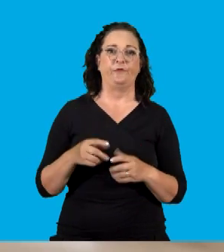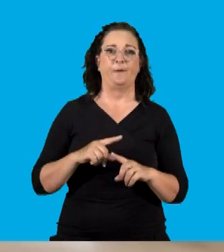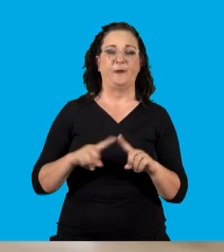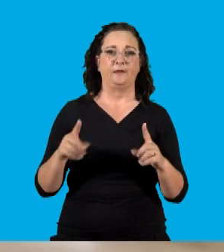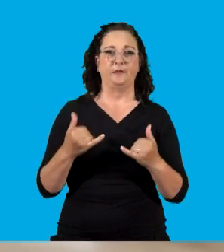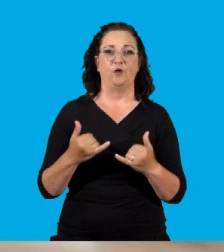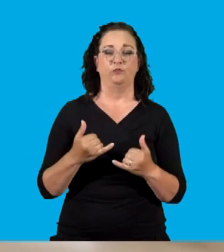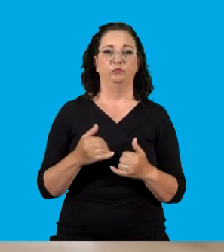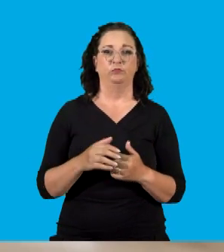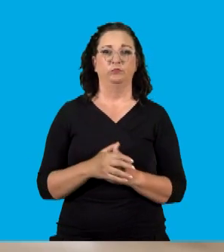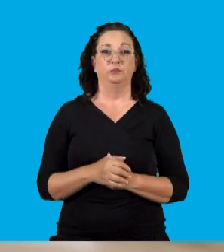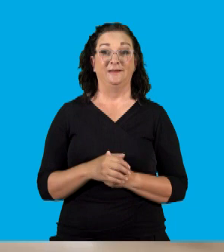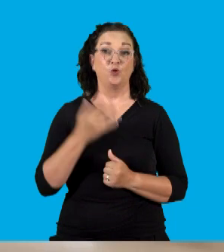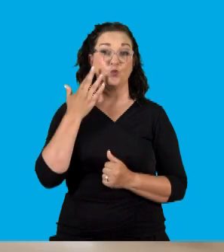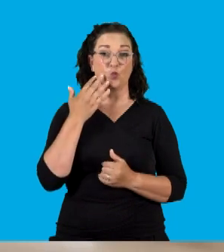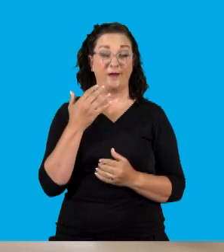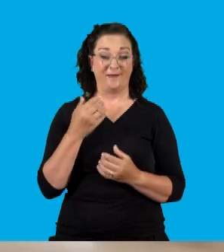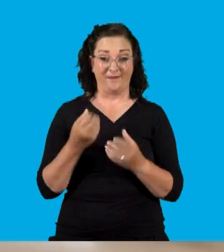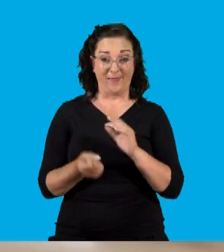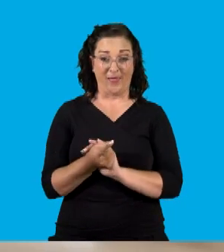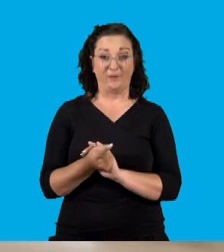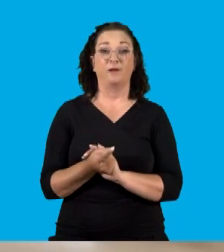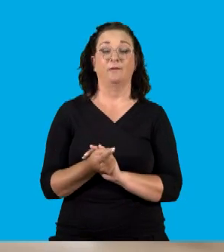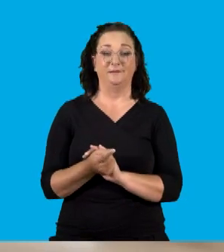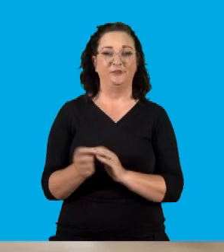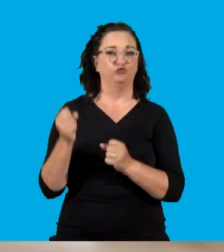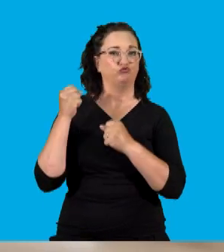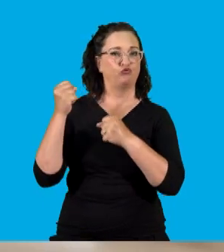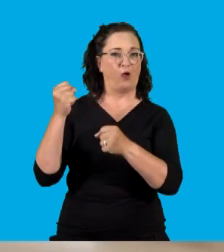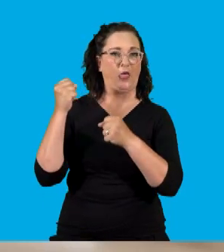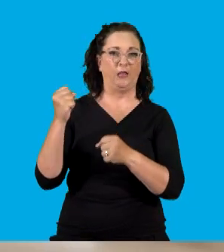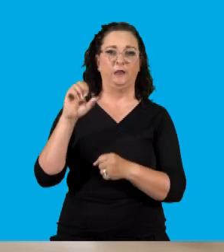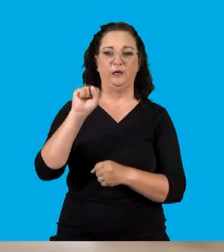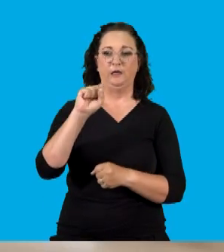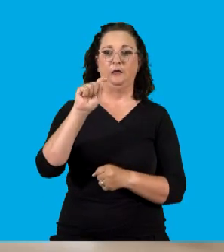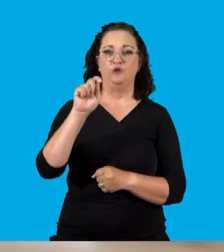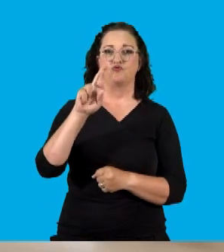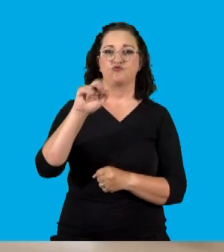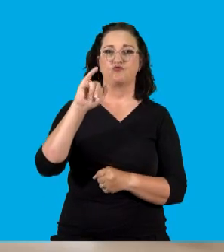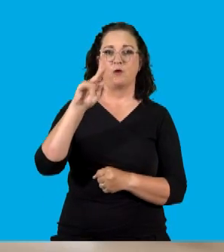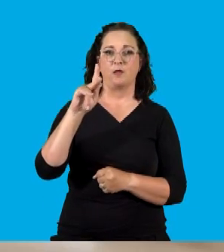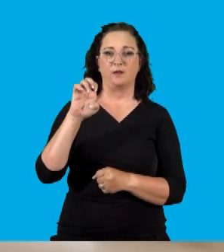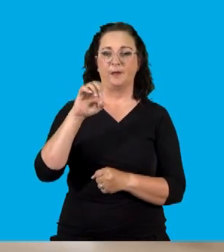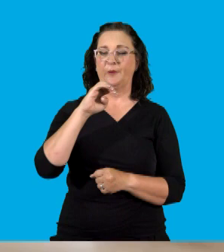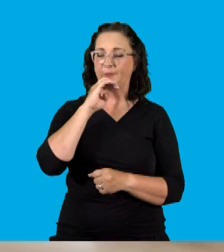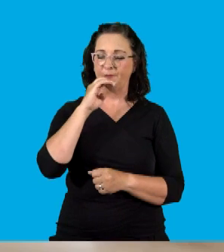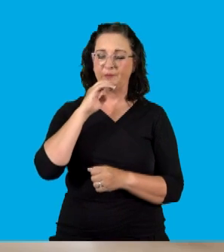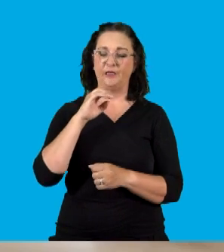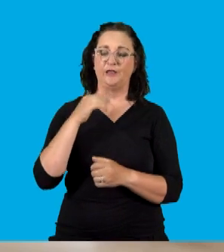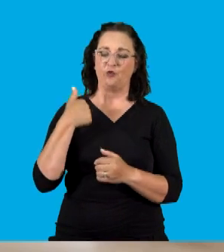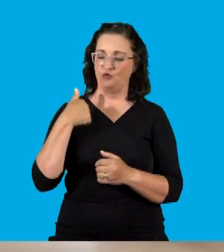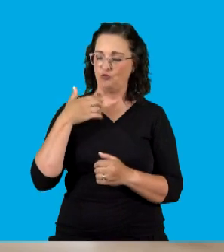this instance is increment. Now we call that a strike because they are not working, they are refusing, they are trying to force